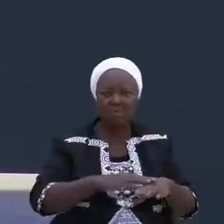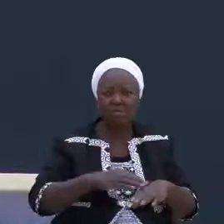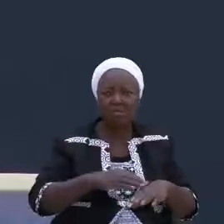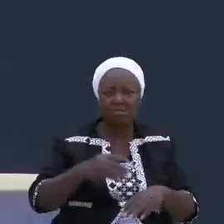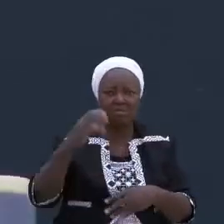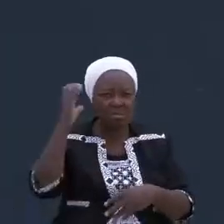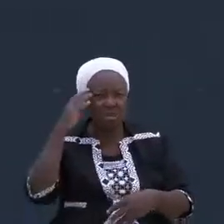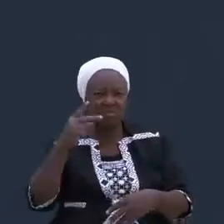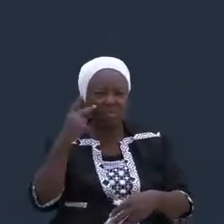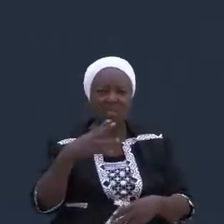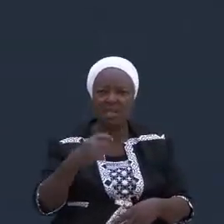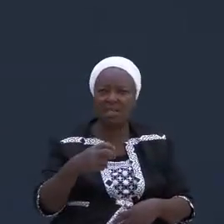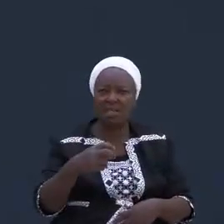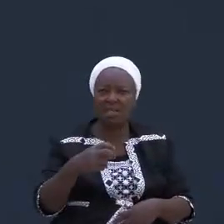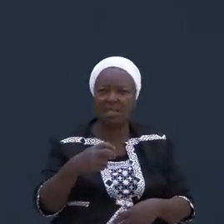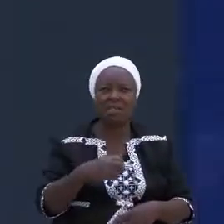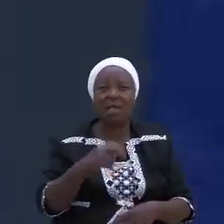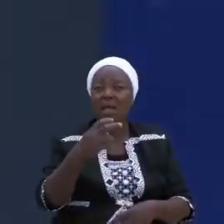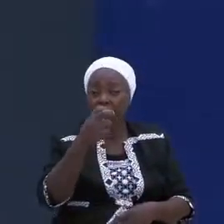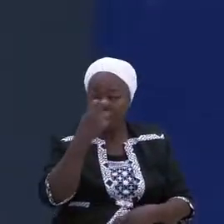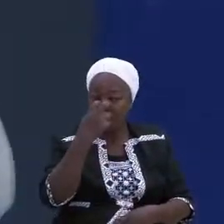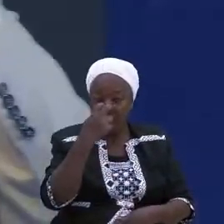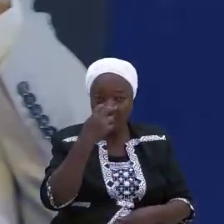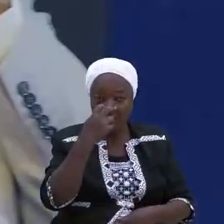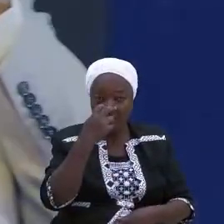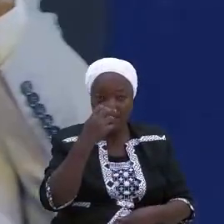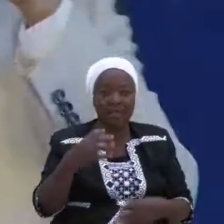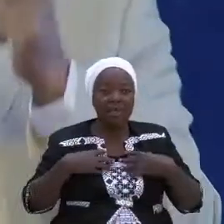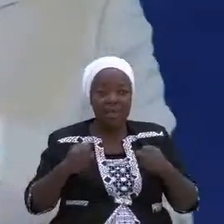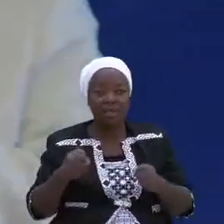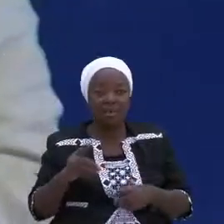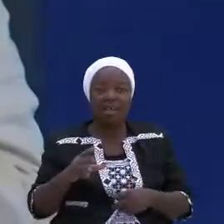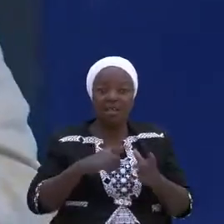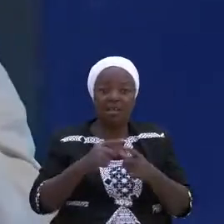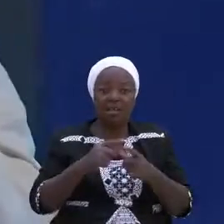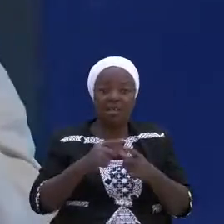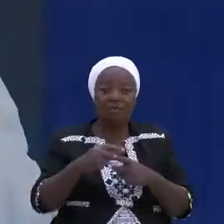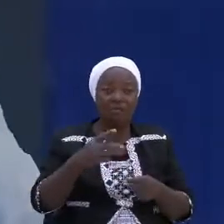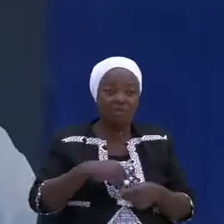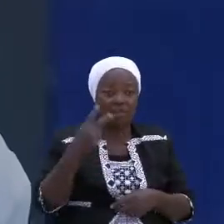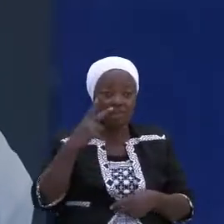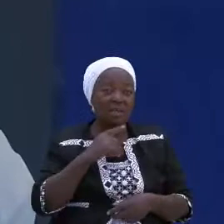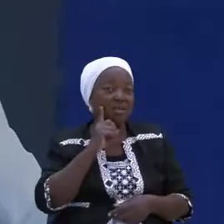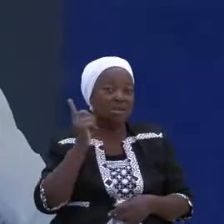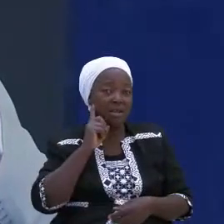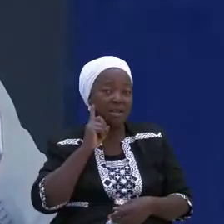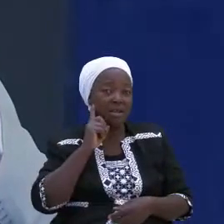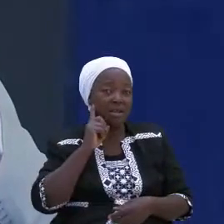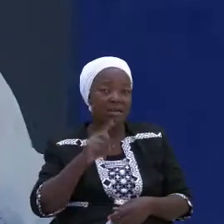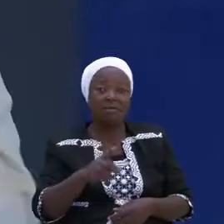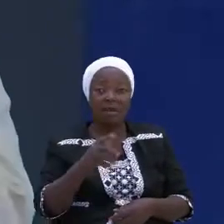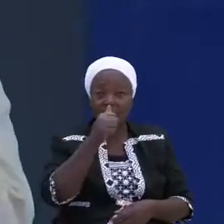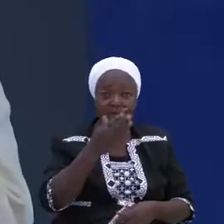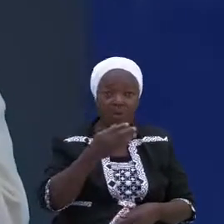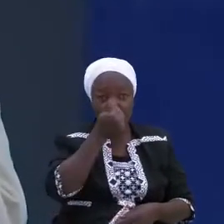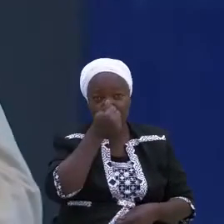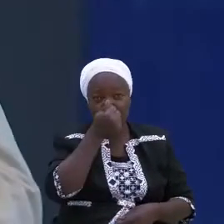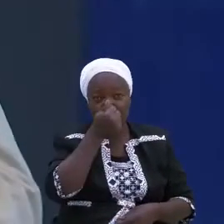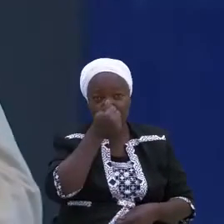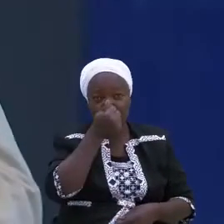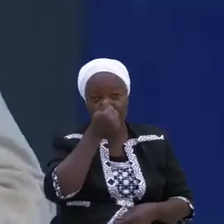the blind heels were seen the dead and dove receiving their hearing and